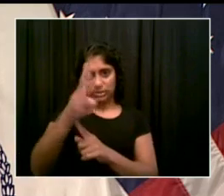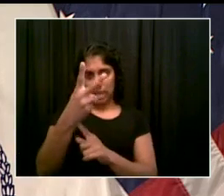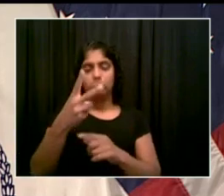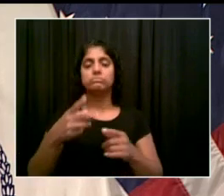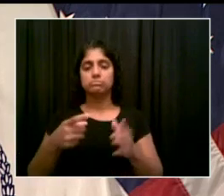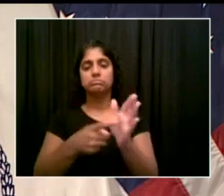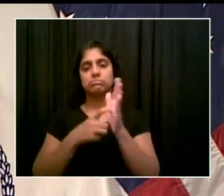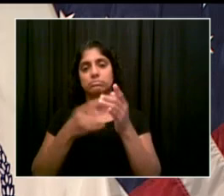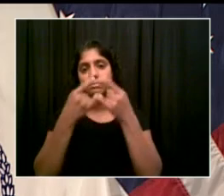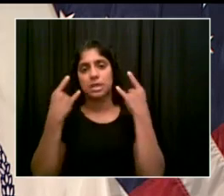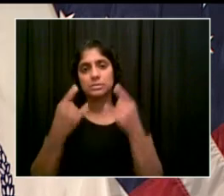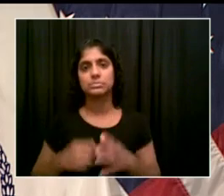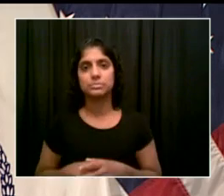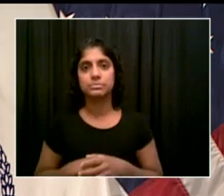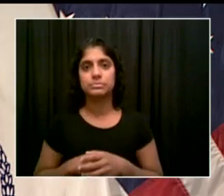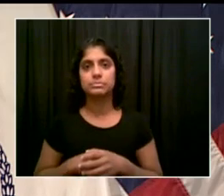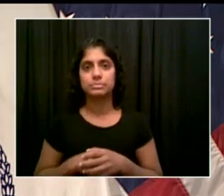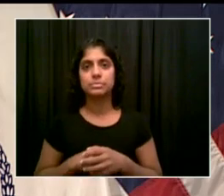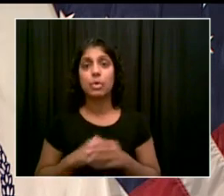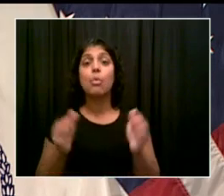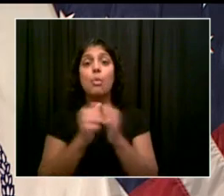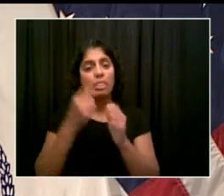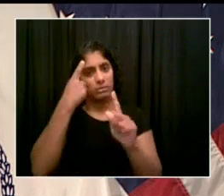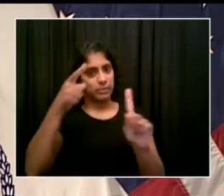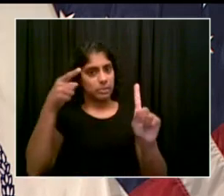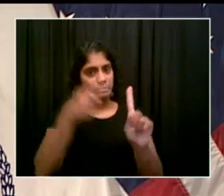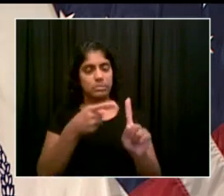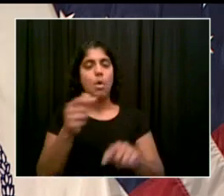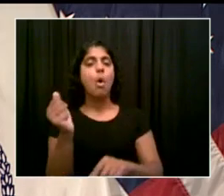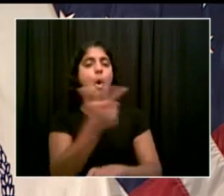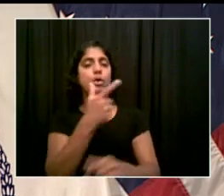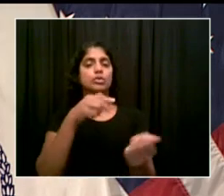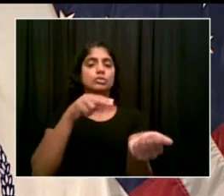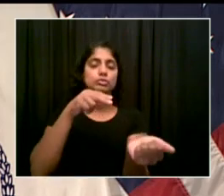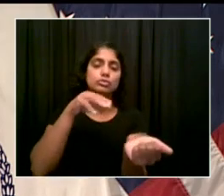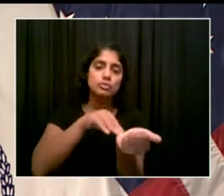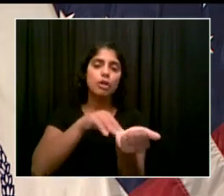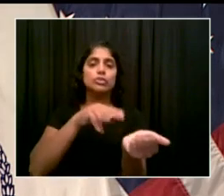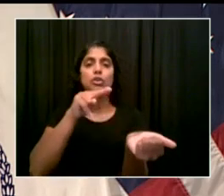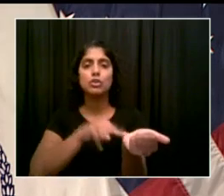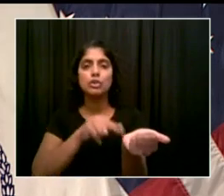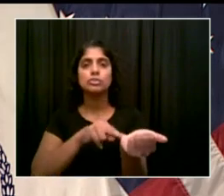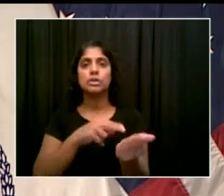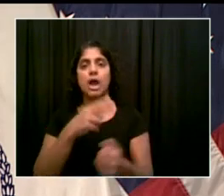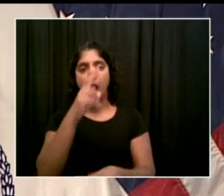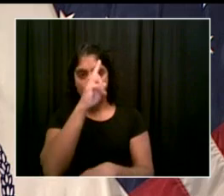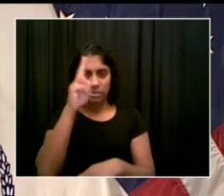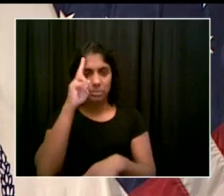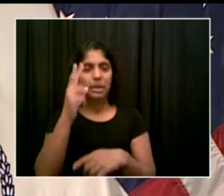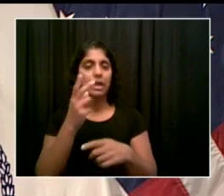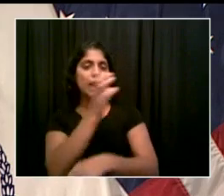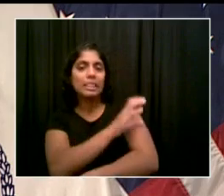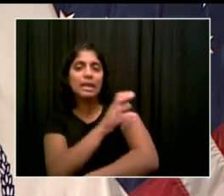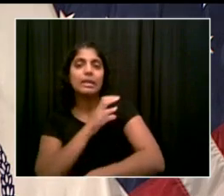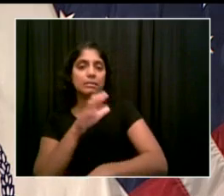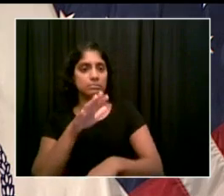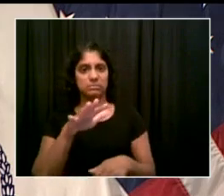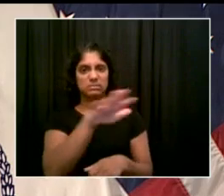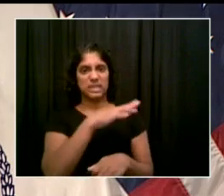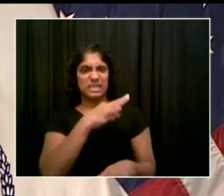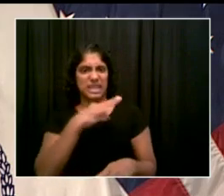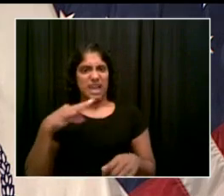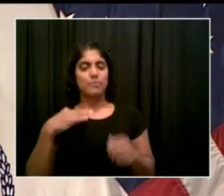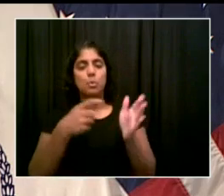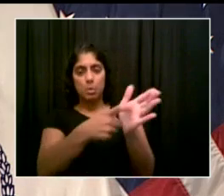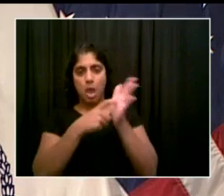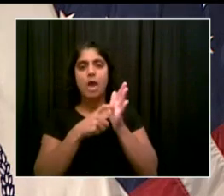approaches. I think you're going to see this kind of approach used more and more in different ways. And I commend San